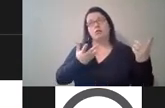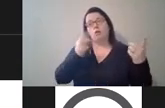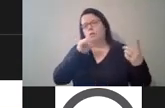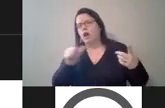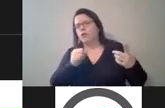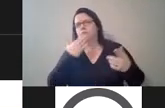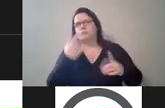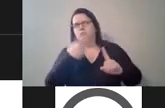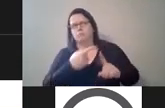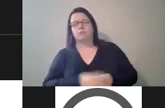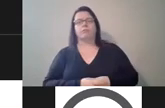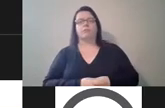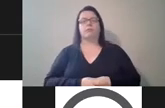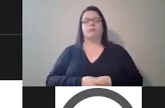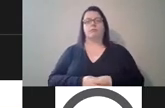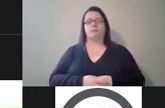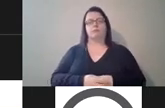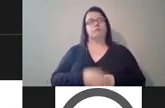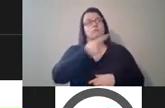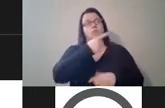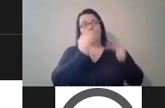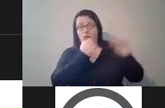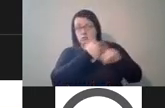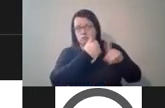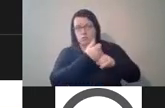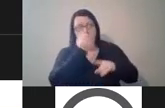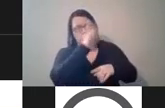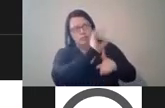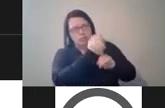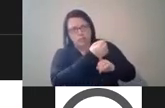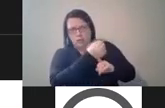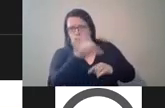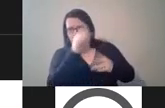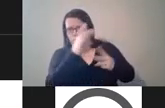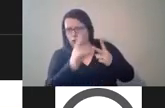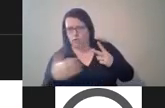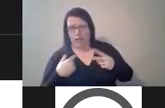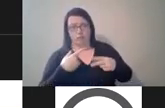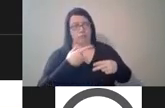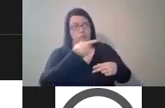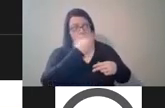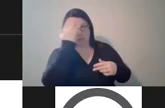them? Or is the adult aware of their situation and their options? So are they aware that there's no heat? Are